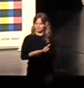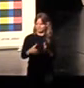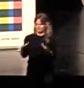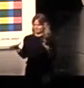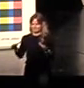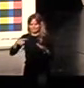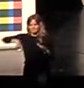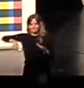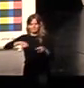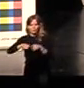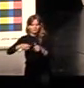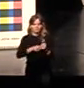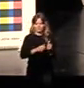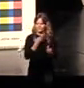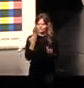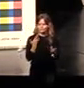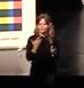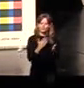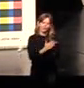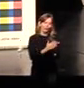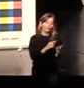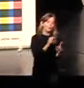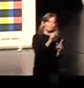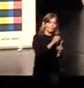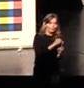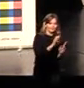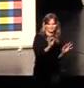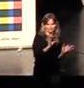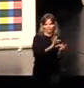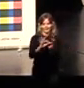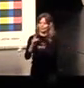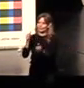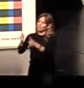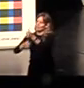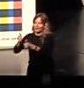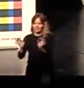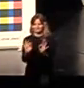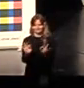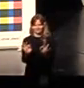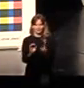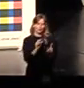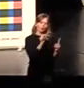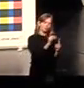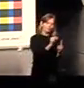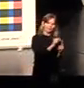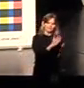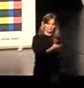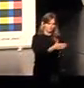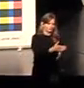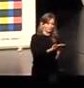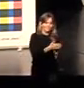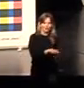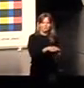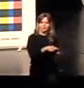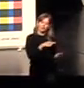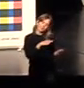c populism hij snapt ding te doen we de popular noorden populist origineel in de rang of de